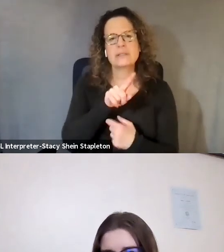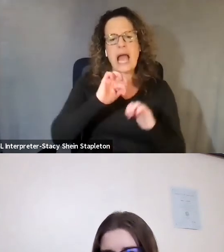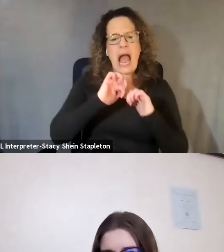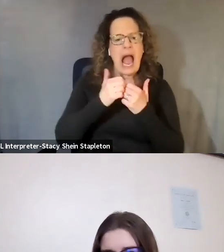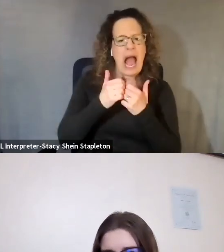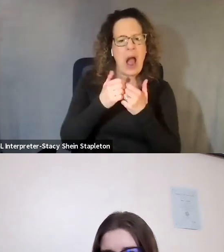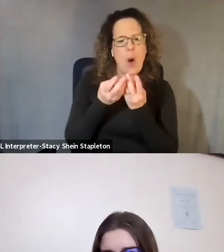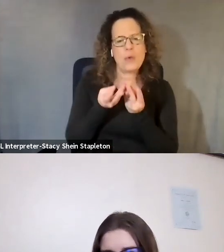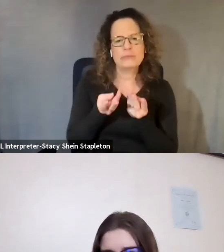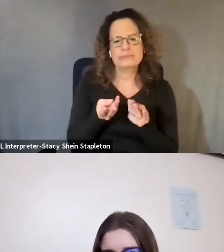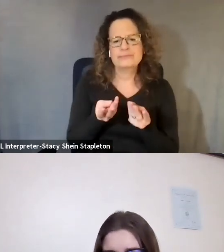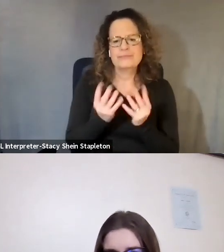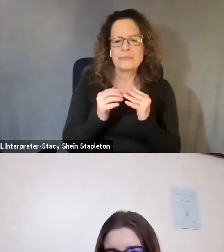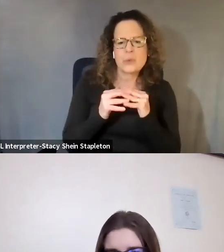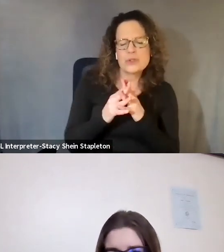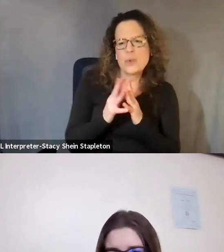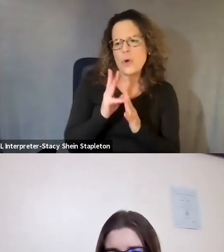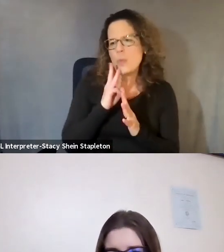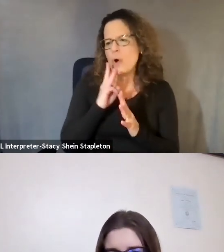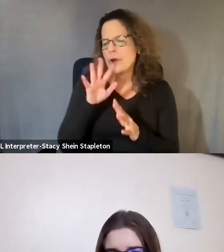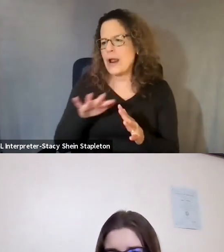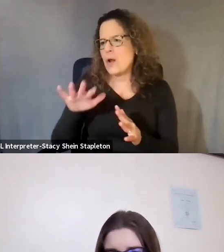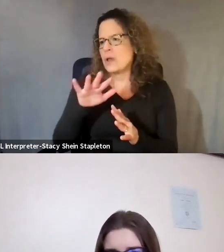you restore watersheds to